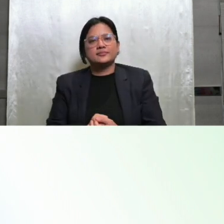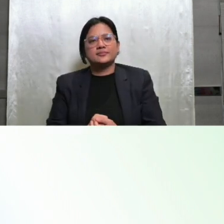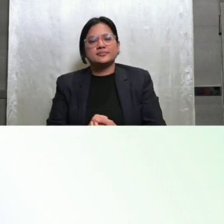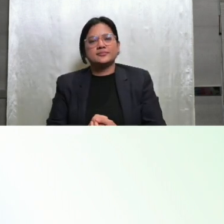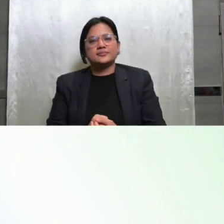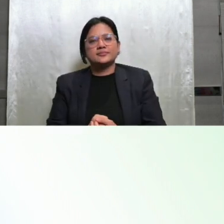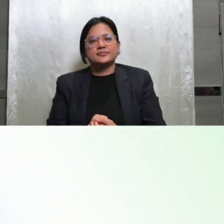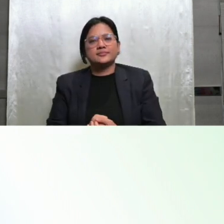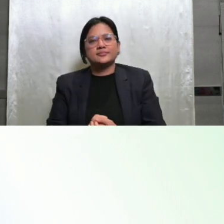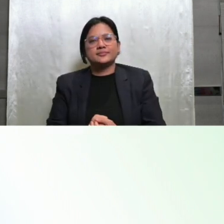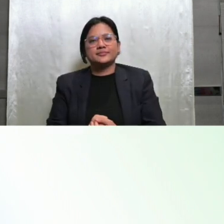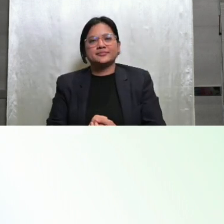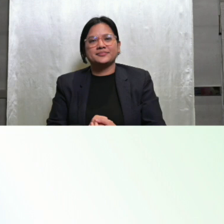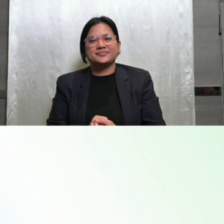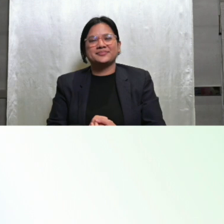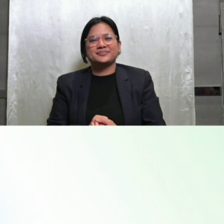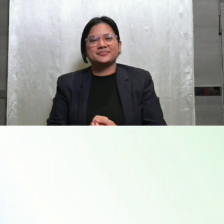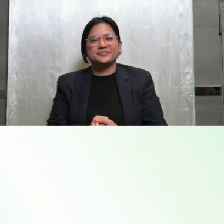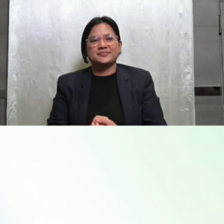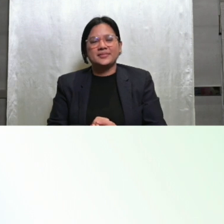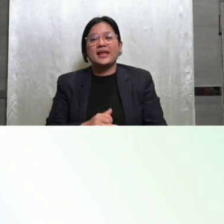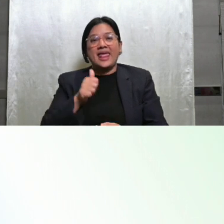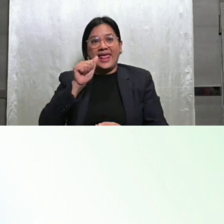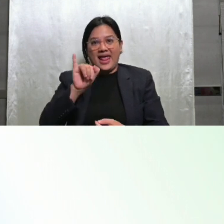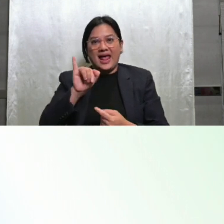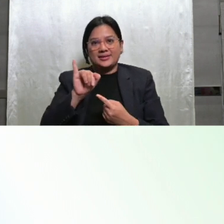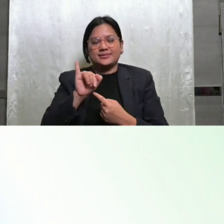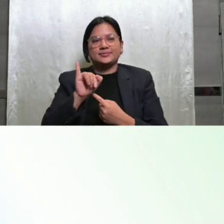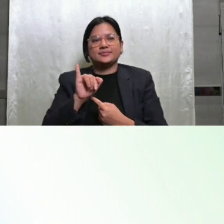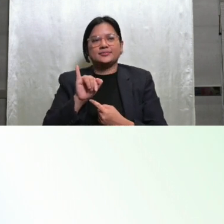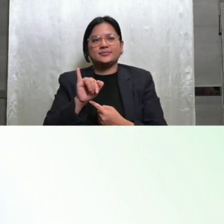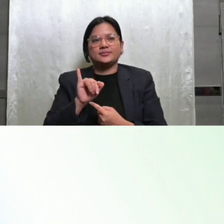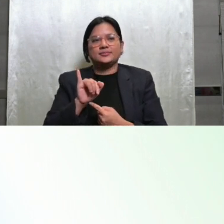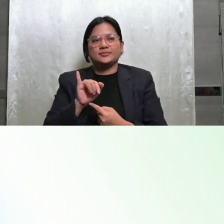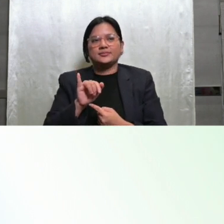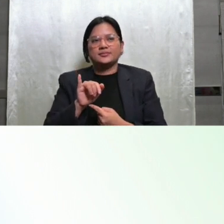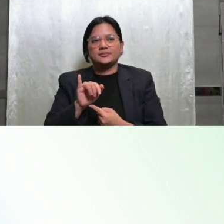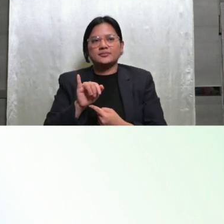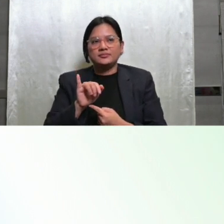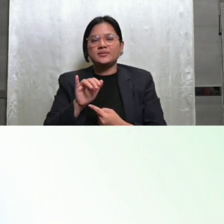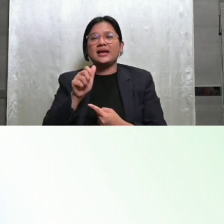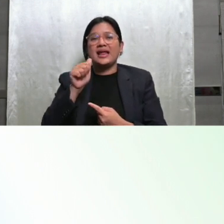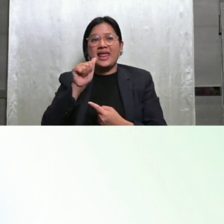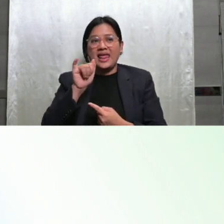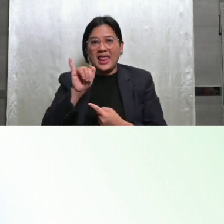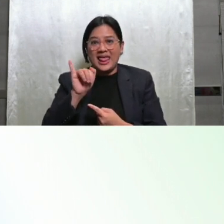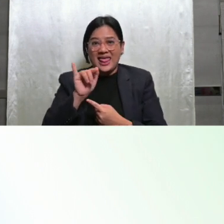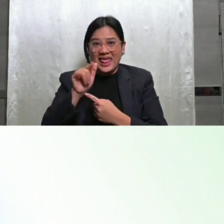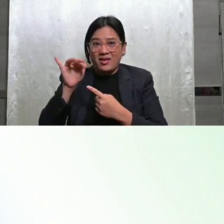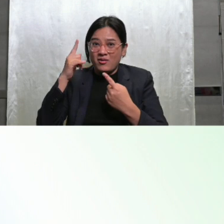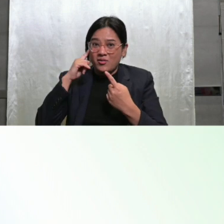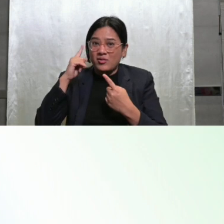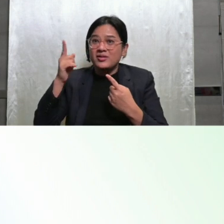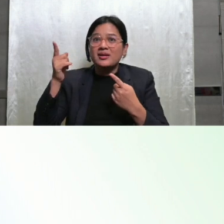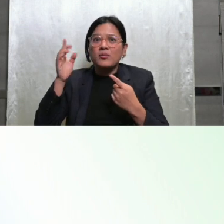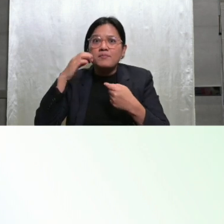we teach any subject through bite-sized learnings and competitions. So we have